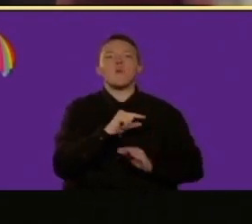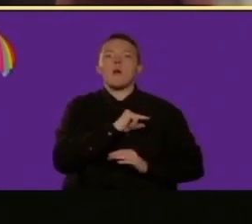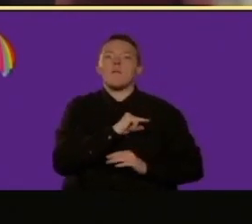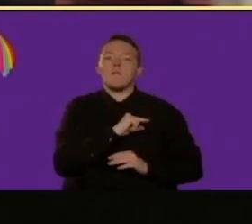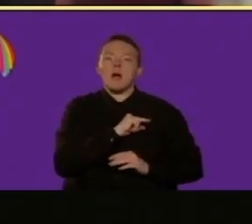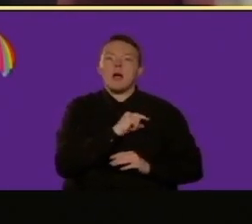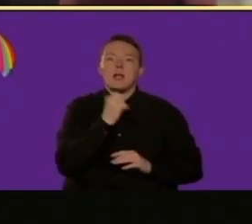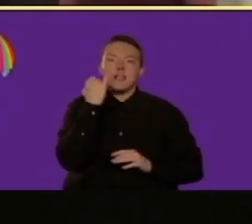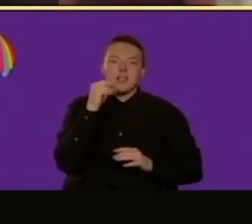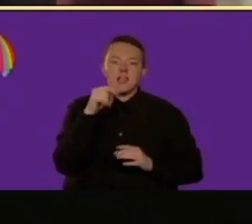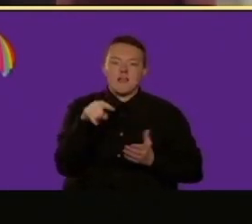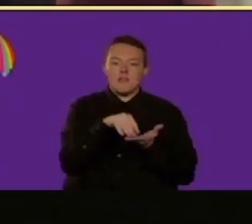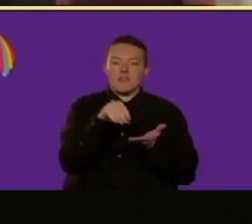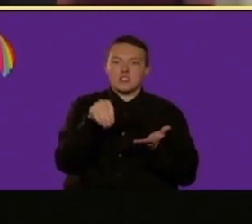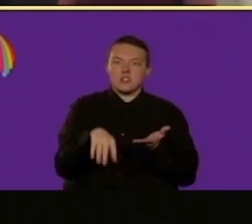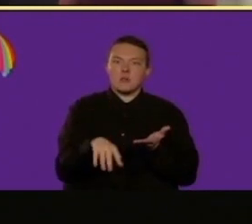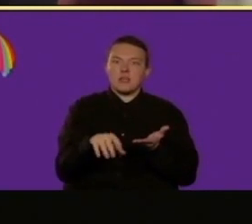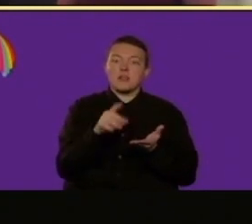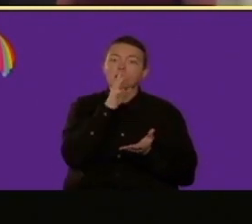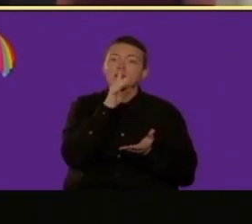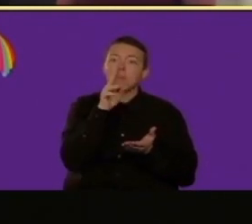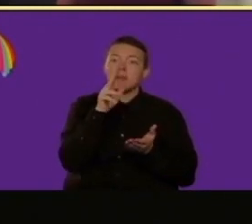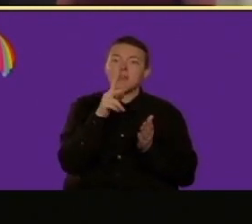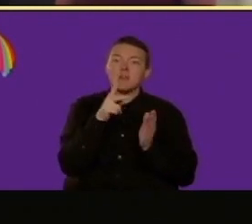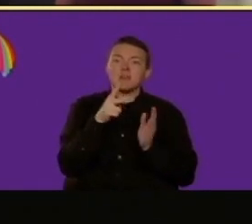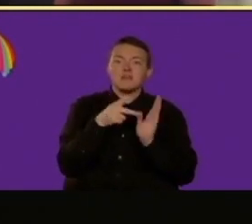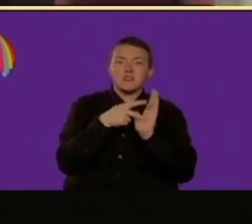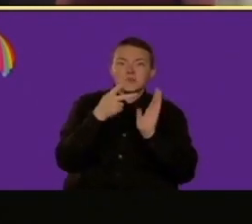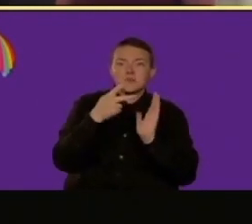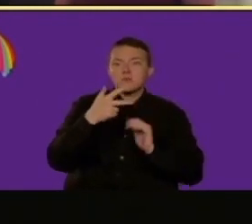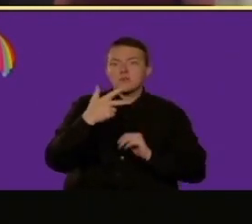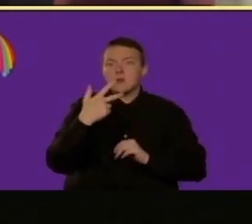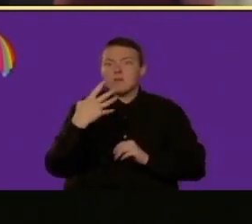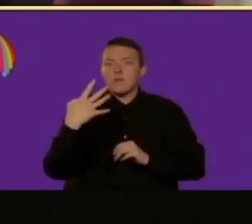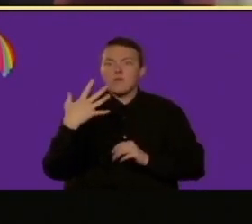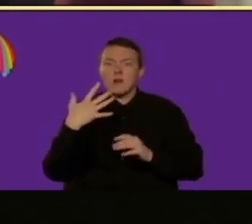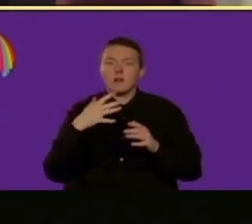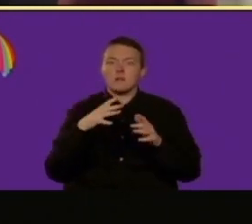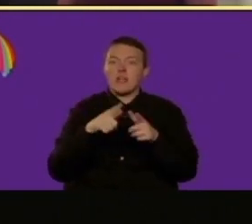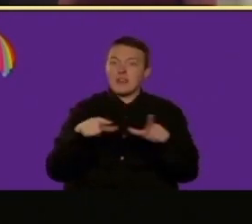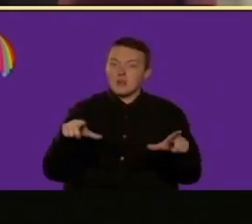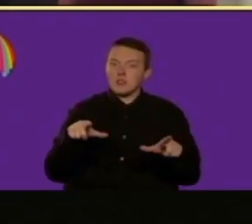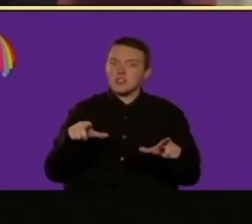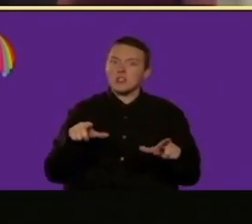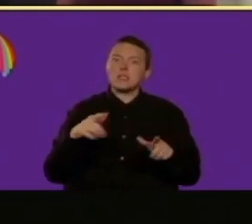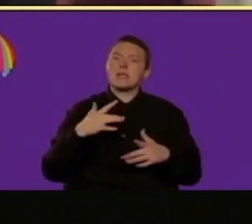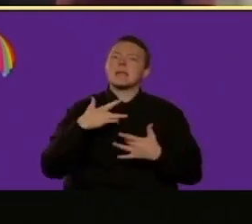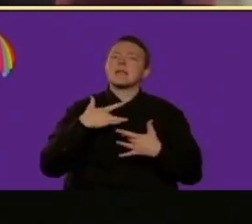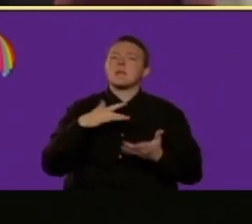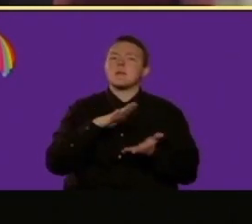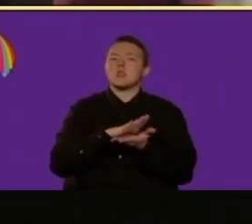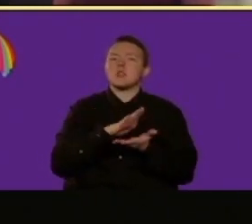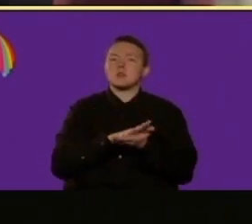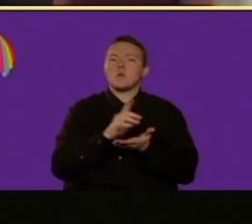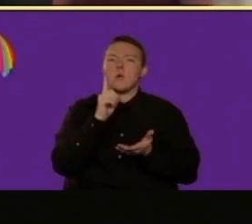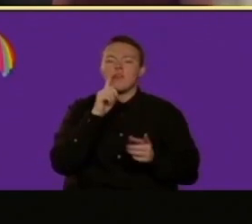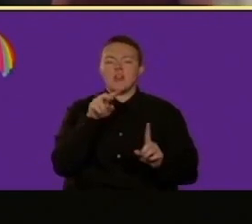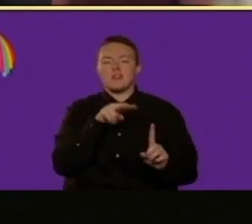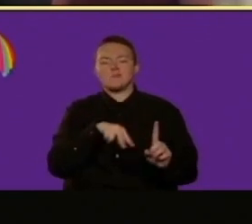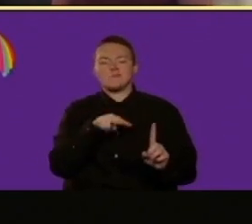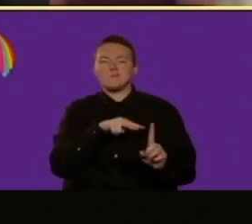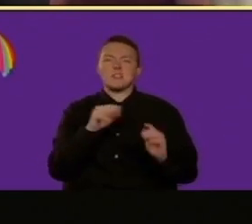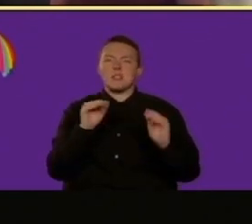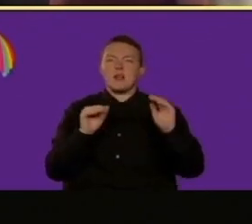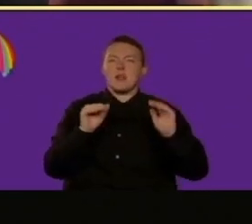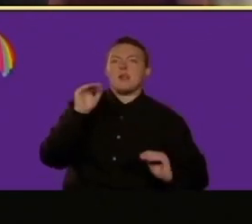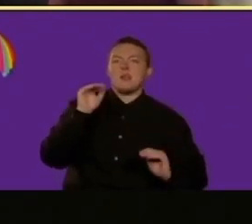and our vision is to have an educational system supporting them to sustain these practices and communities. We see a